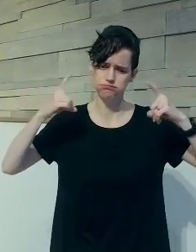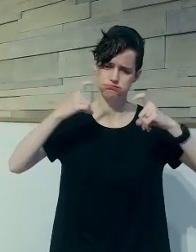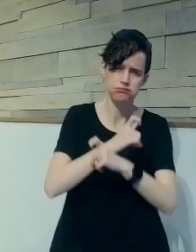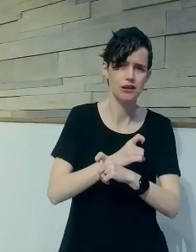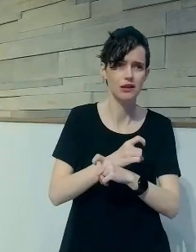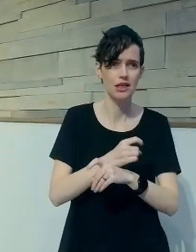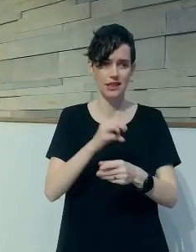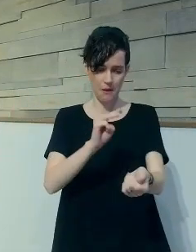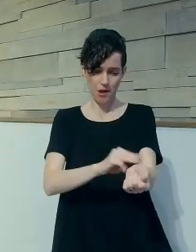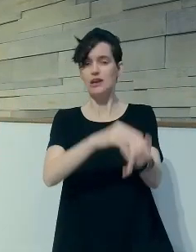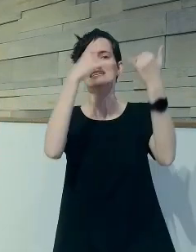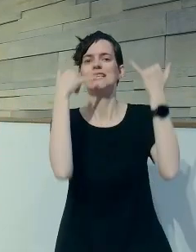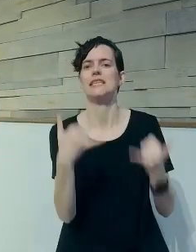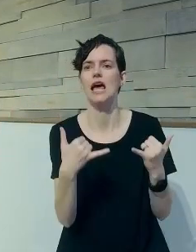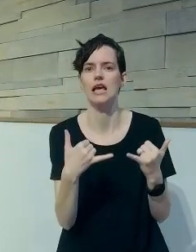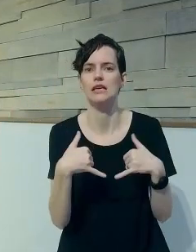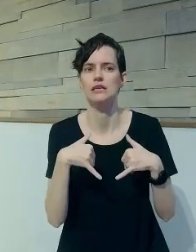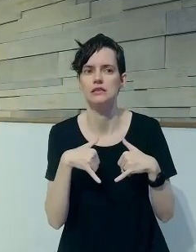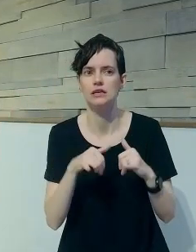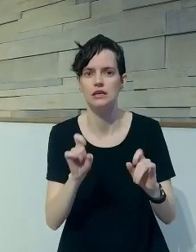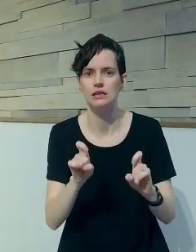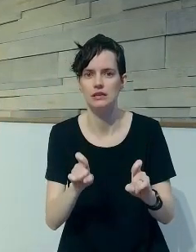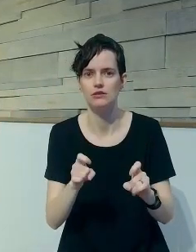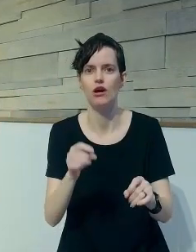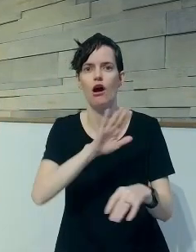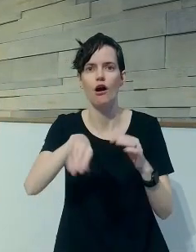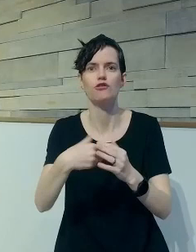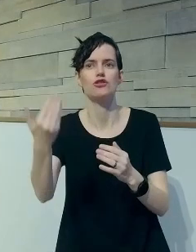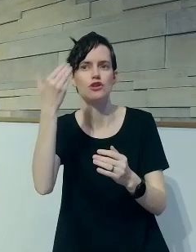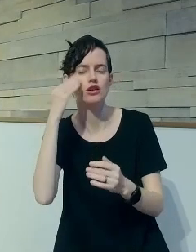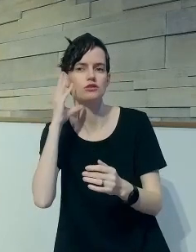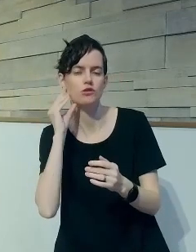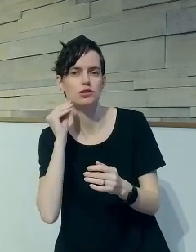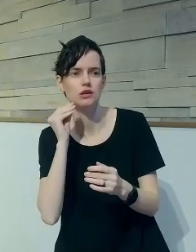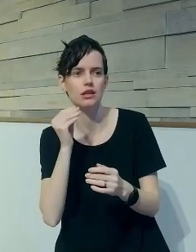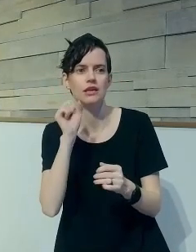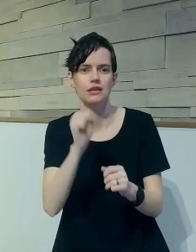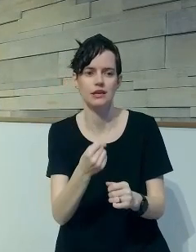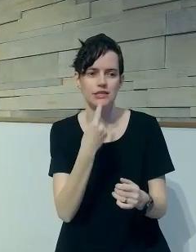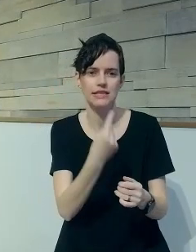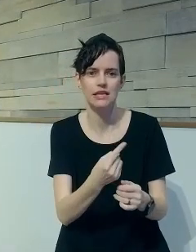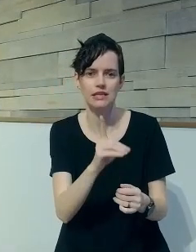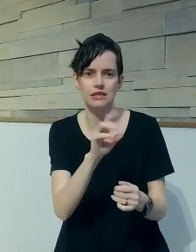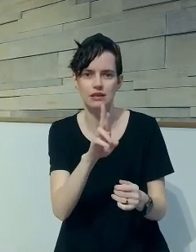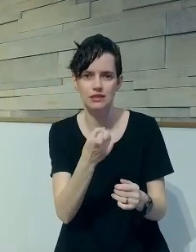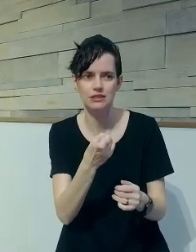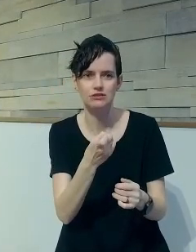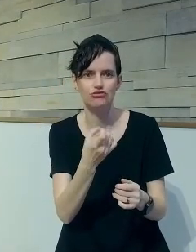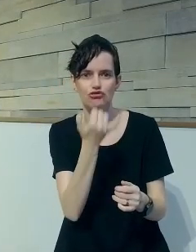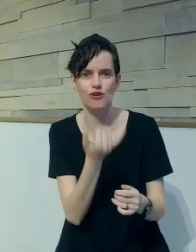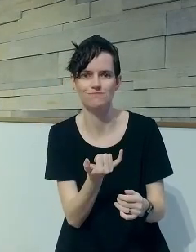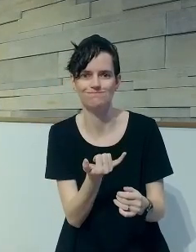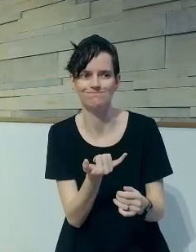that modern day doctors, they have to have through their knowledge and experience, and even then they can get the diagnosis, well, they can be off a